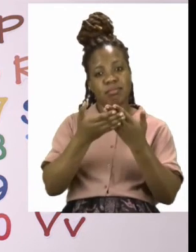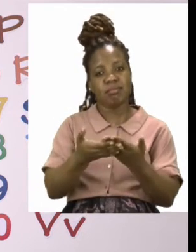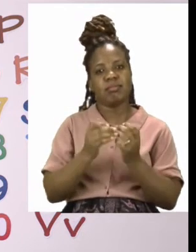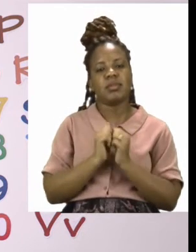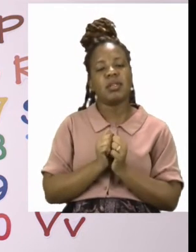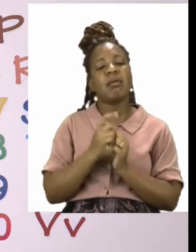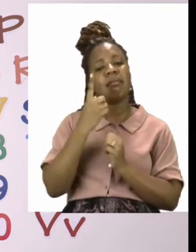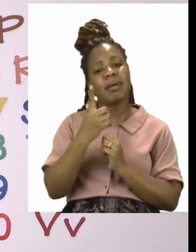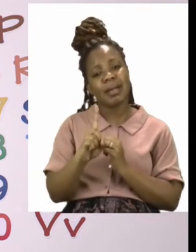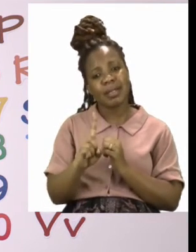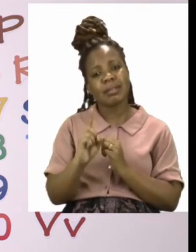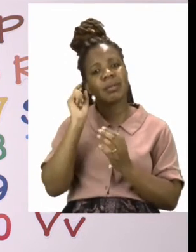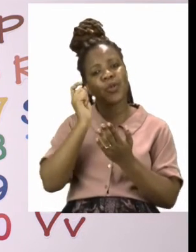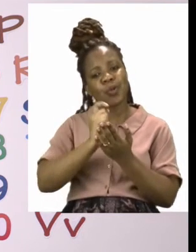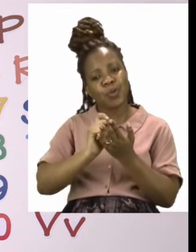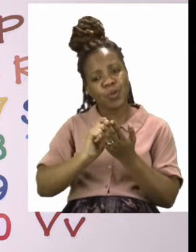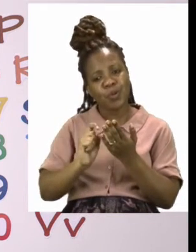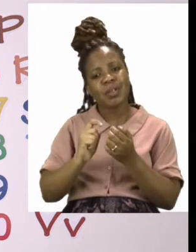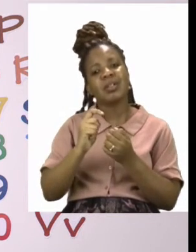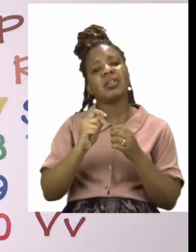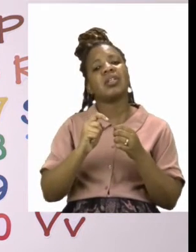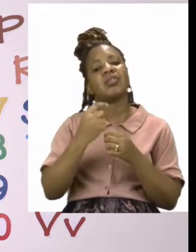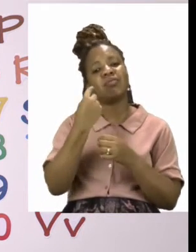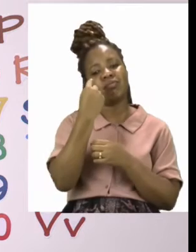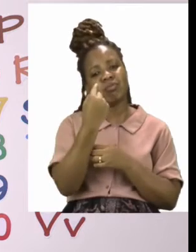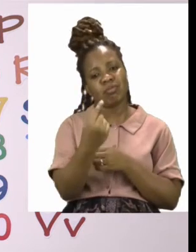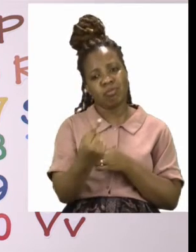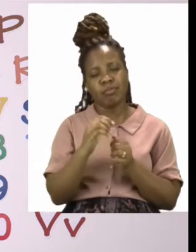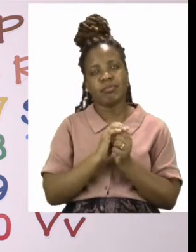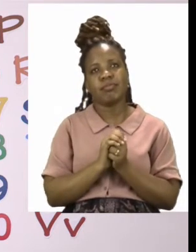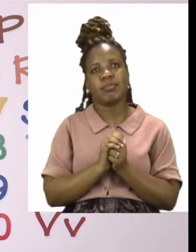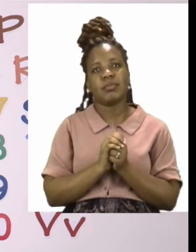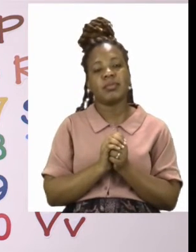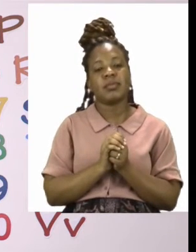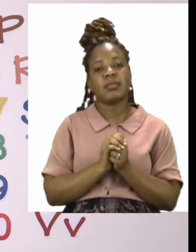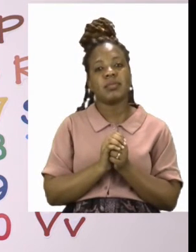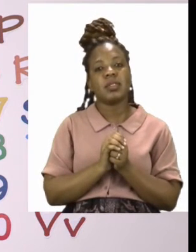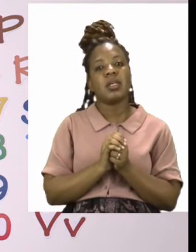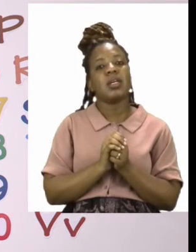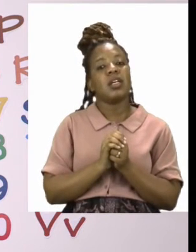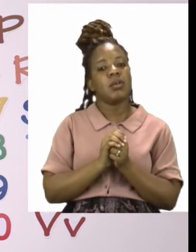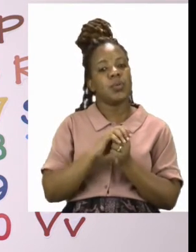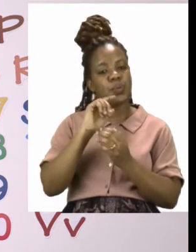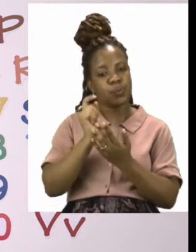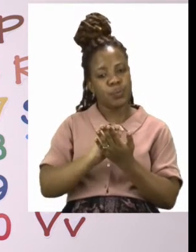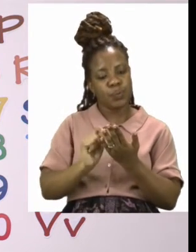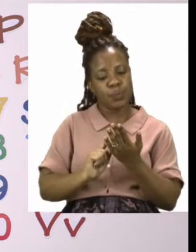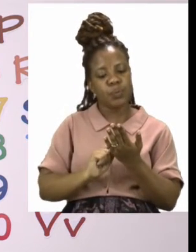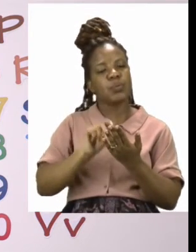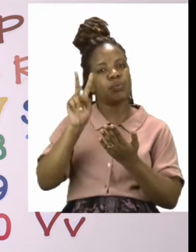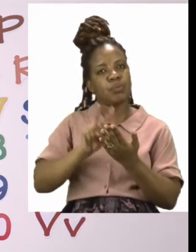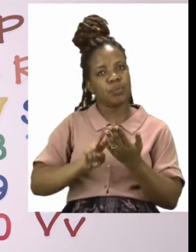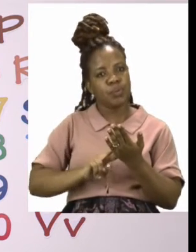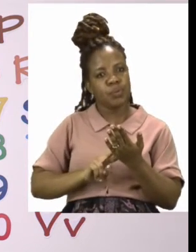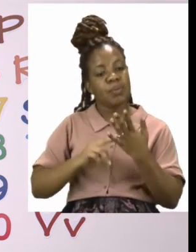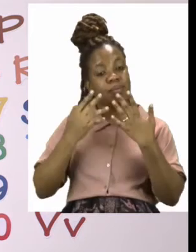exercise by yourself. So, now that we are done, we need to sanitize. So, let's take